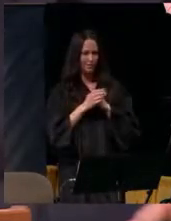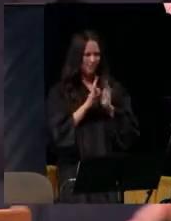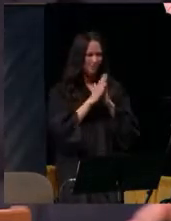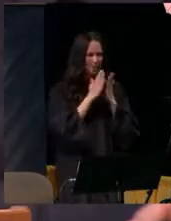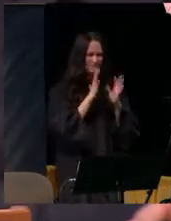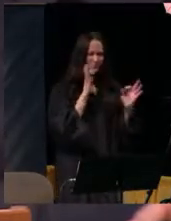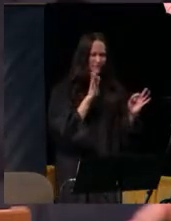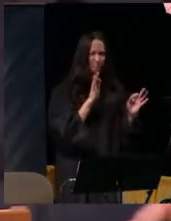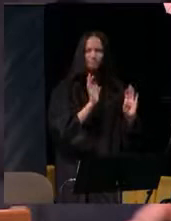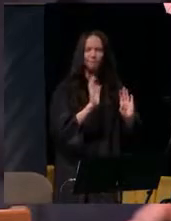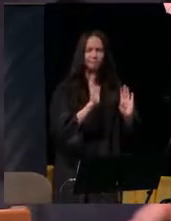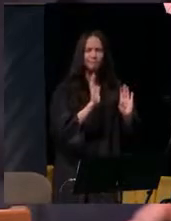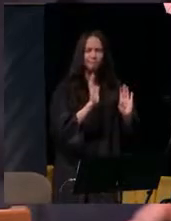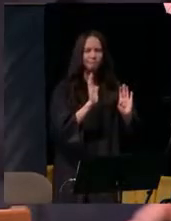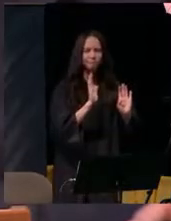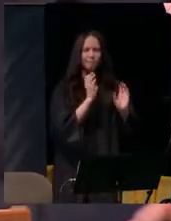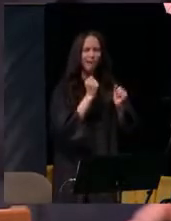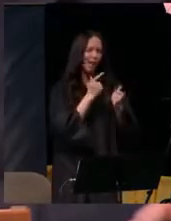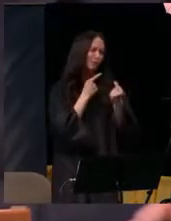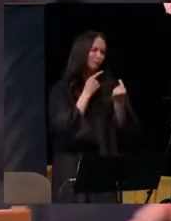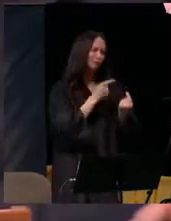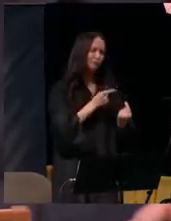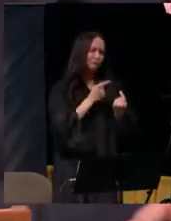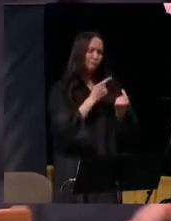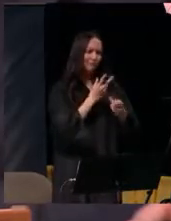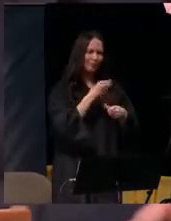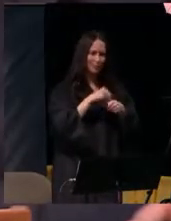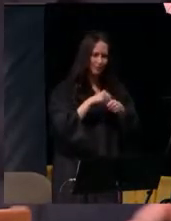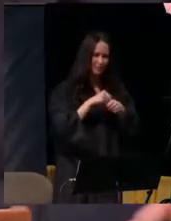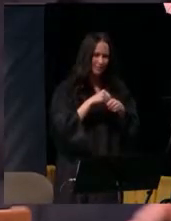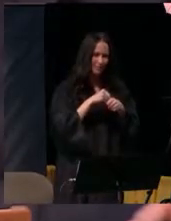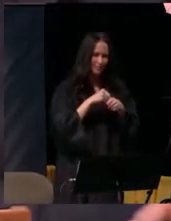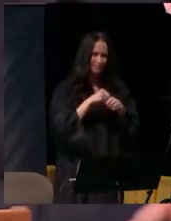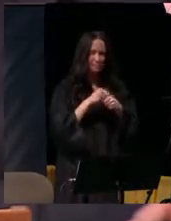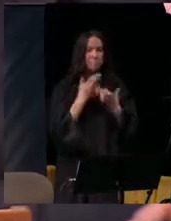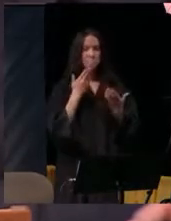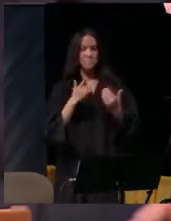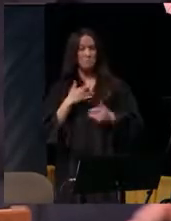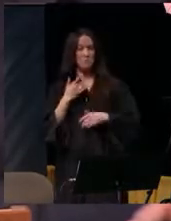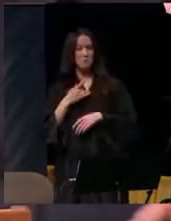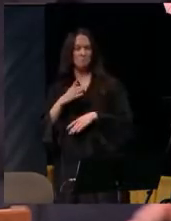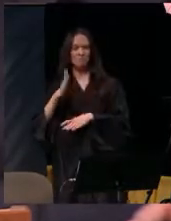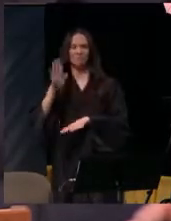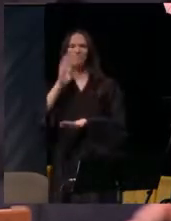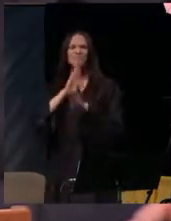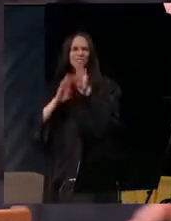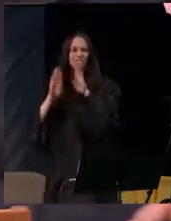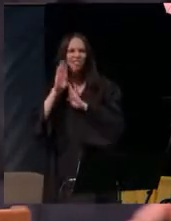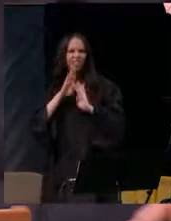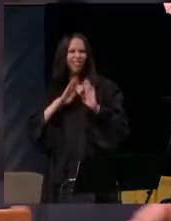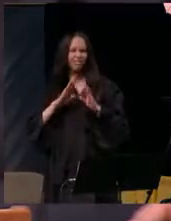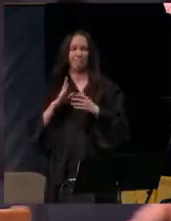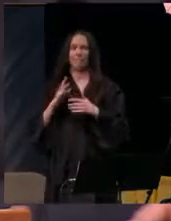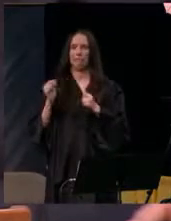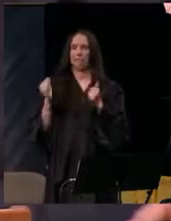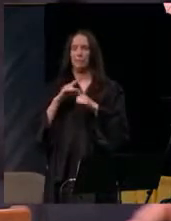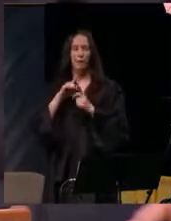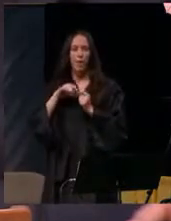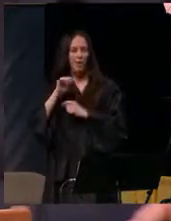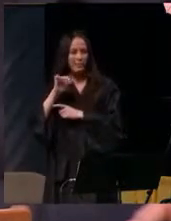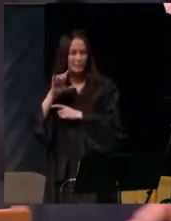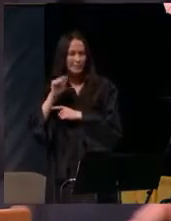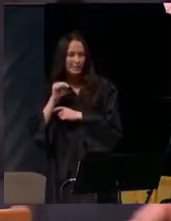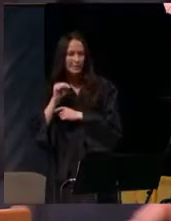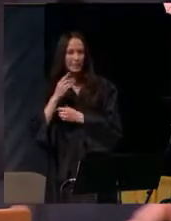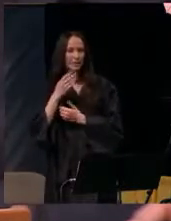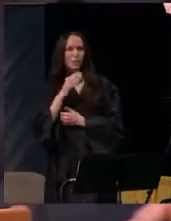its fair share of battles. Whether we sat frustrated over a class, faced the dreaded ACT, worked our way through a